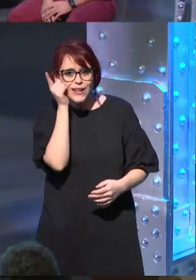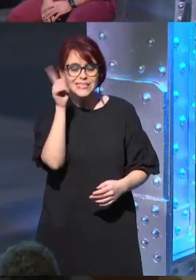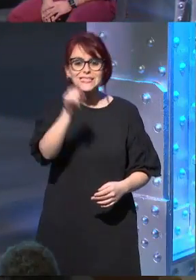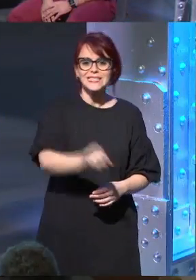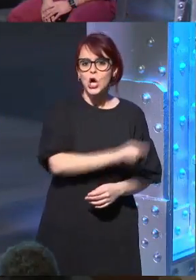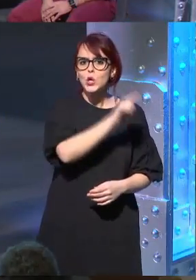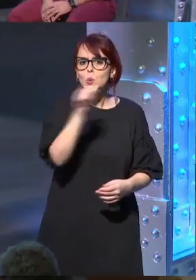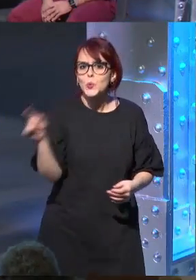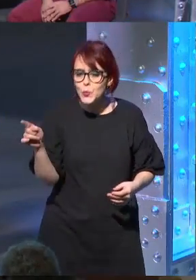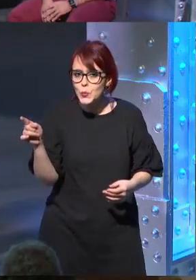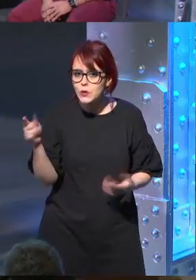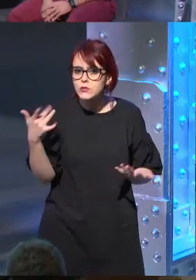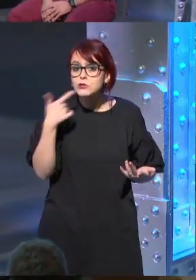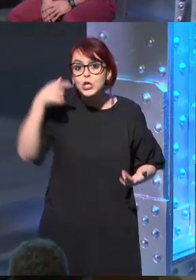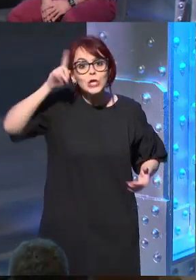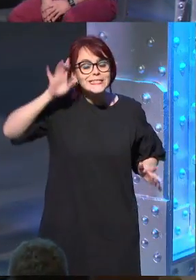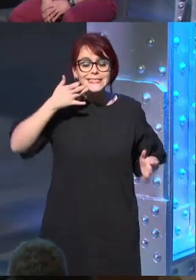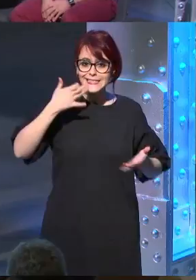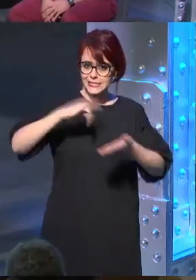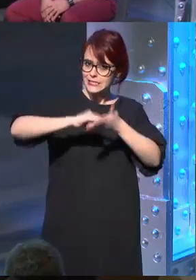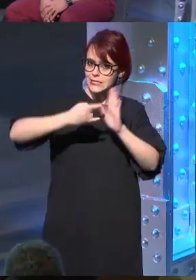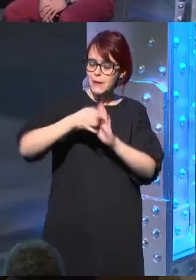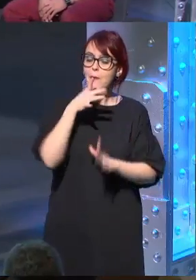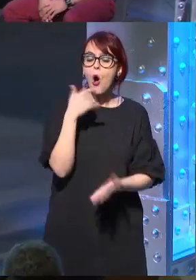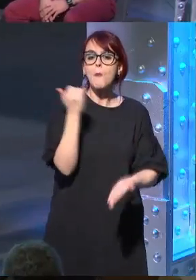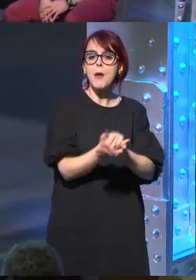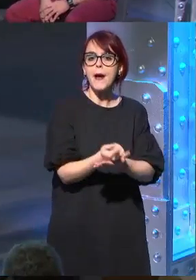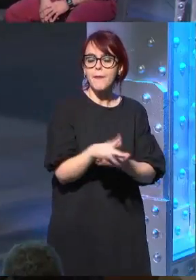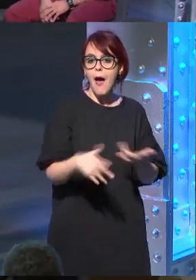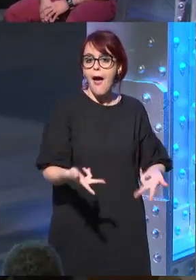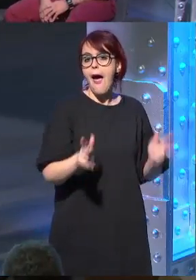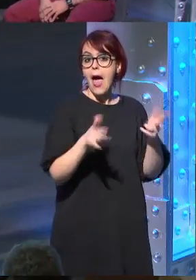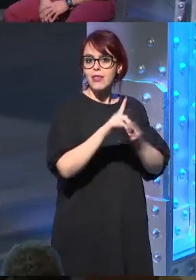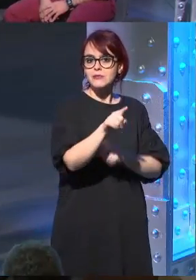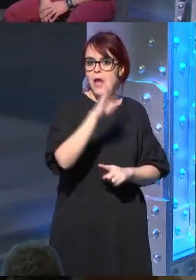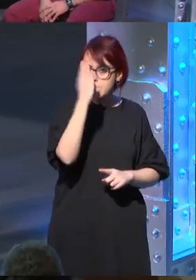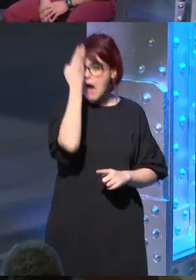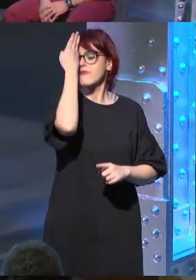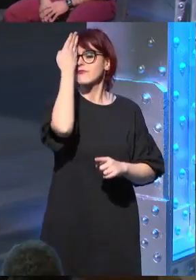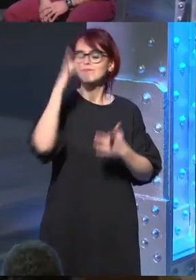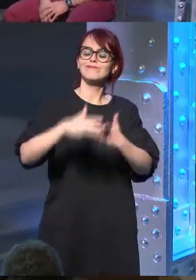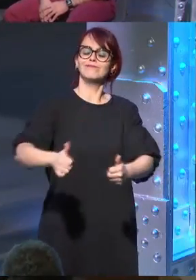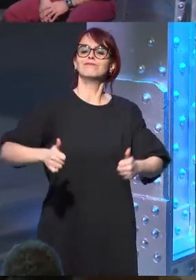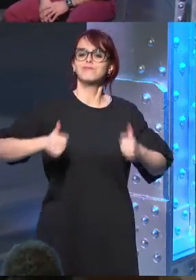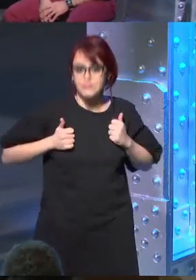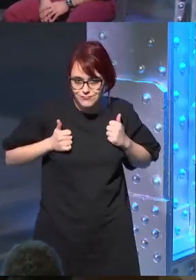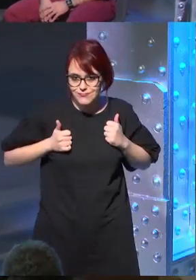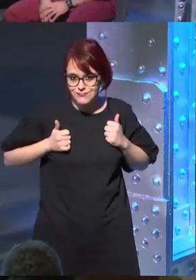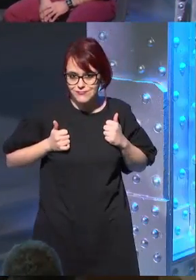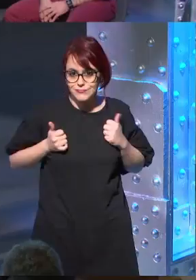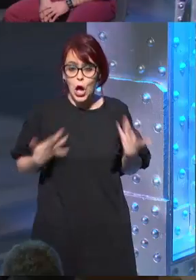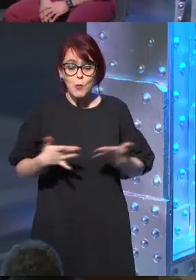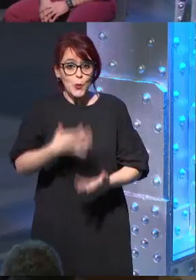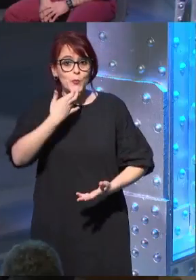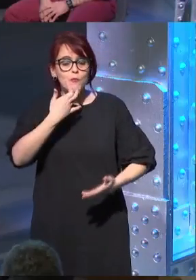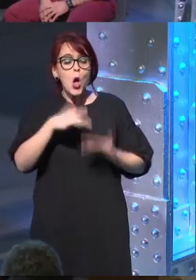our computers. Have you ever had that issue? Have you ever had a virus? Do you find this system of testing